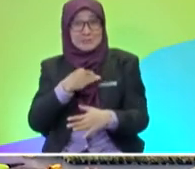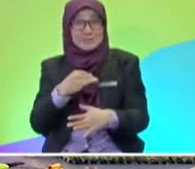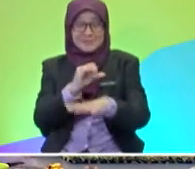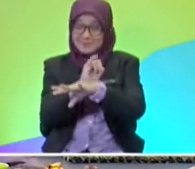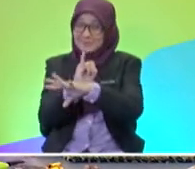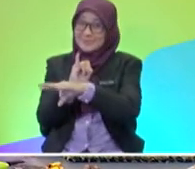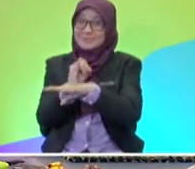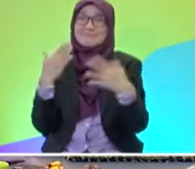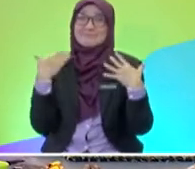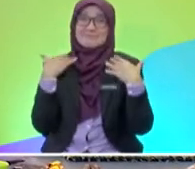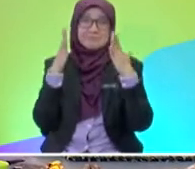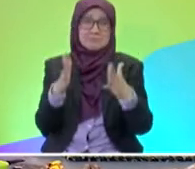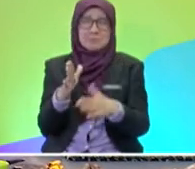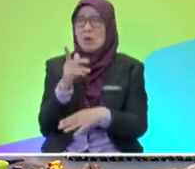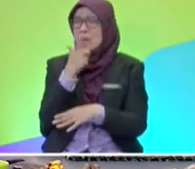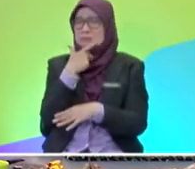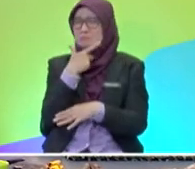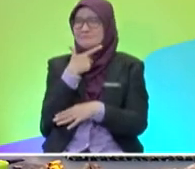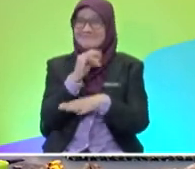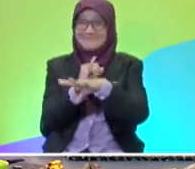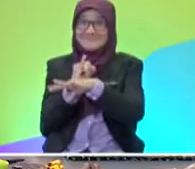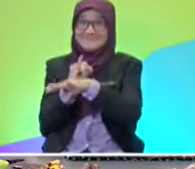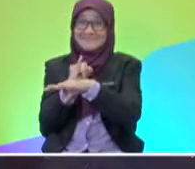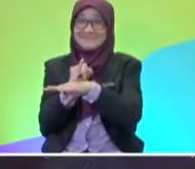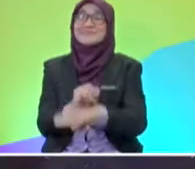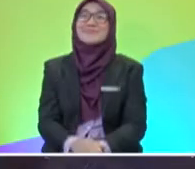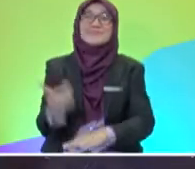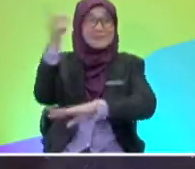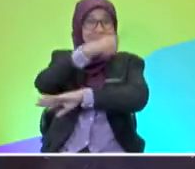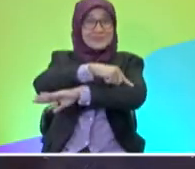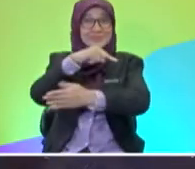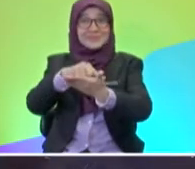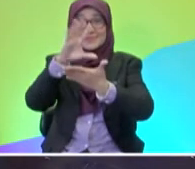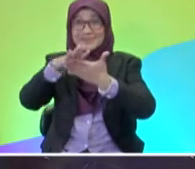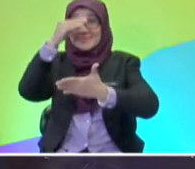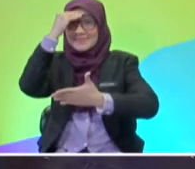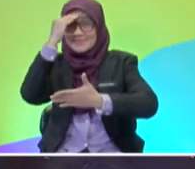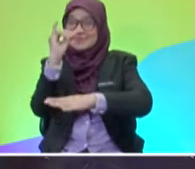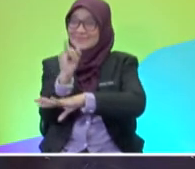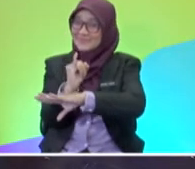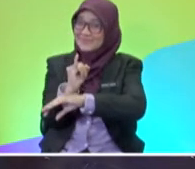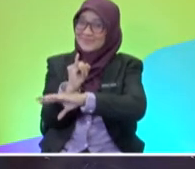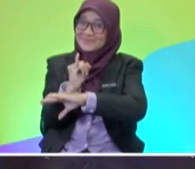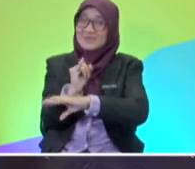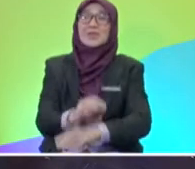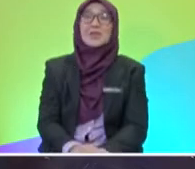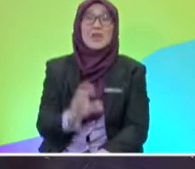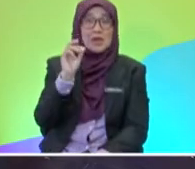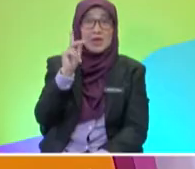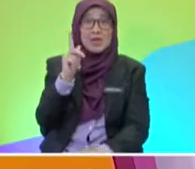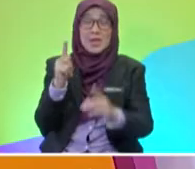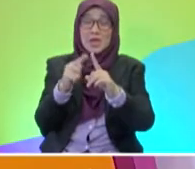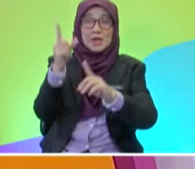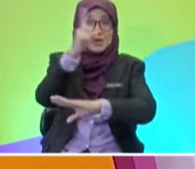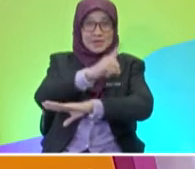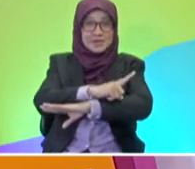And Teacher Rahma, are we going to learn about insects today? Yes. Okay, for today's lesson, we are going to learn